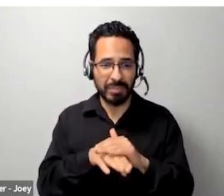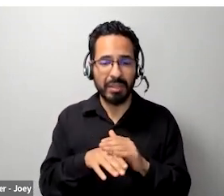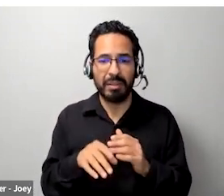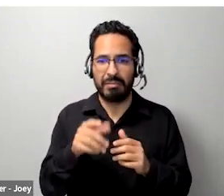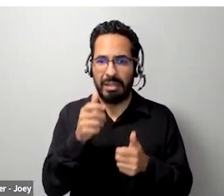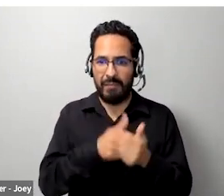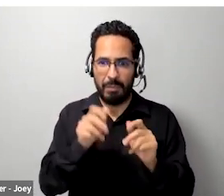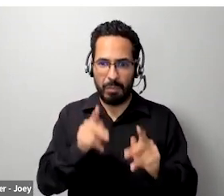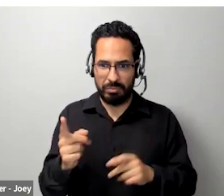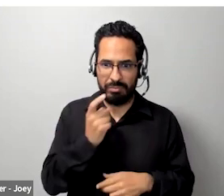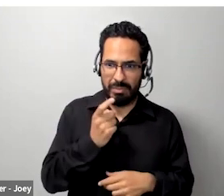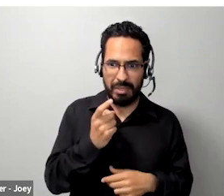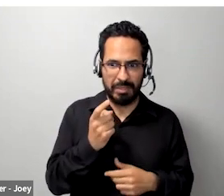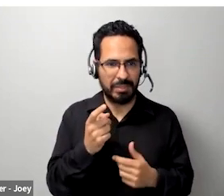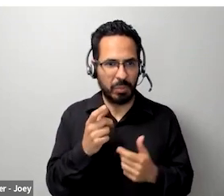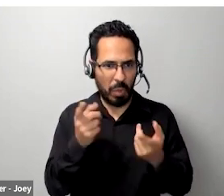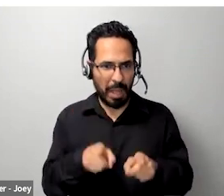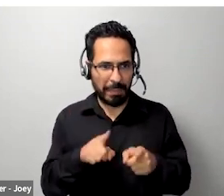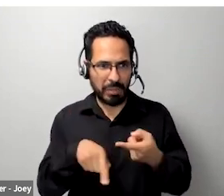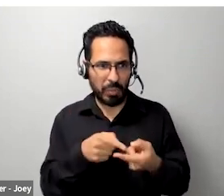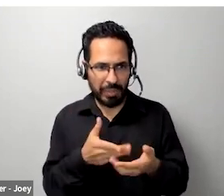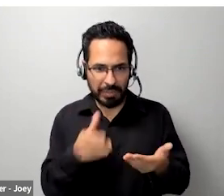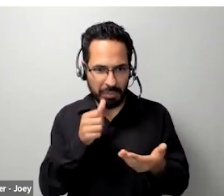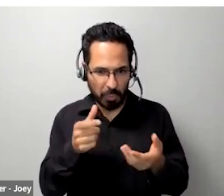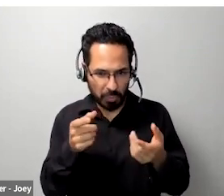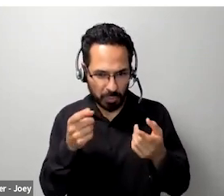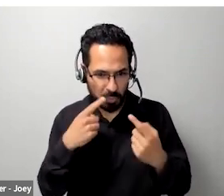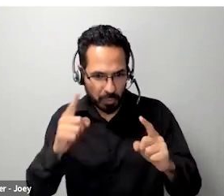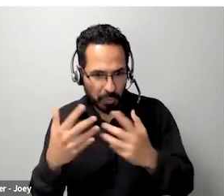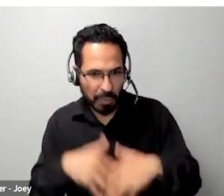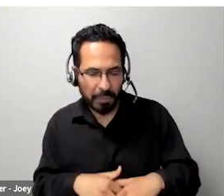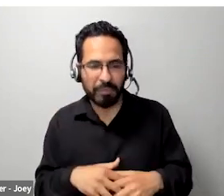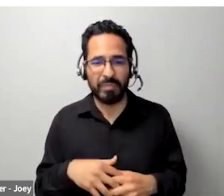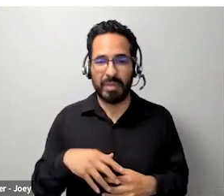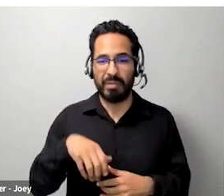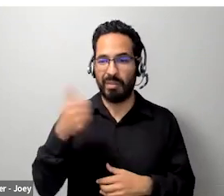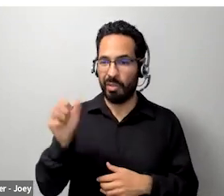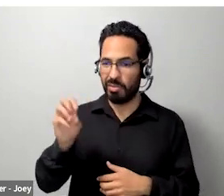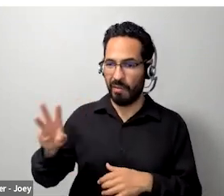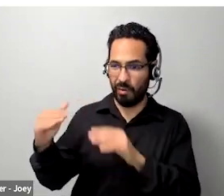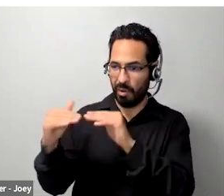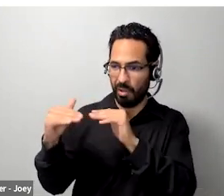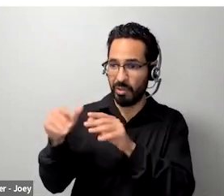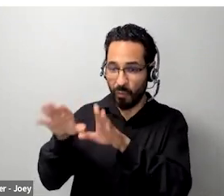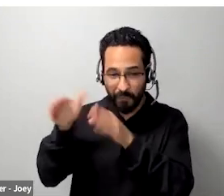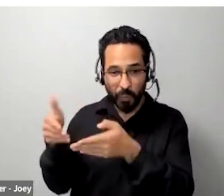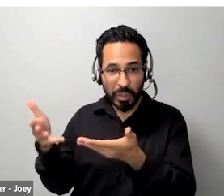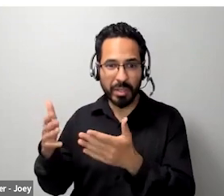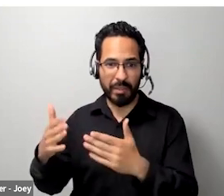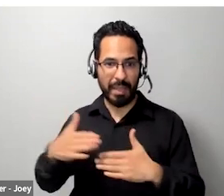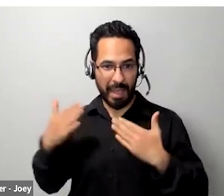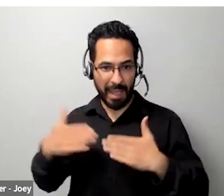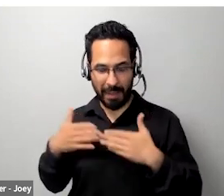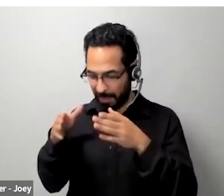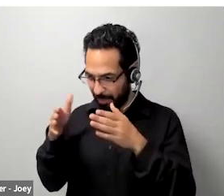asked, so what happens when things don't go as planned? While my other software colleagues were focused on the happy path, I